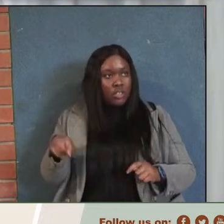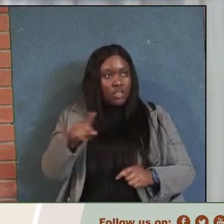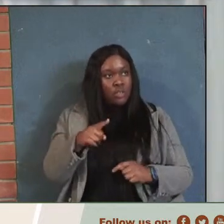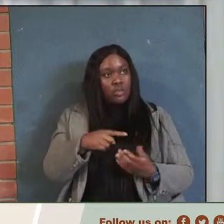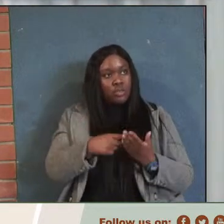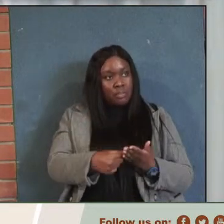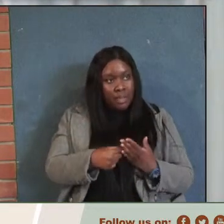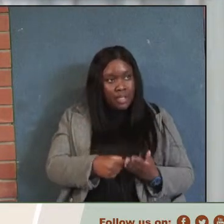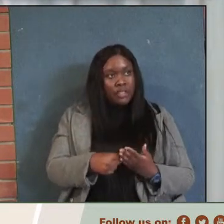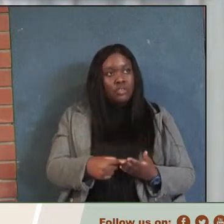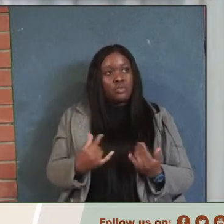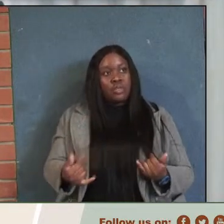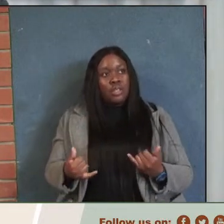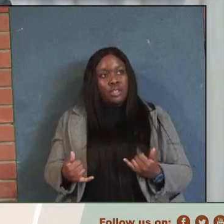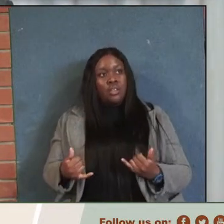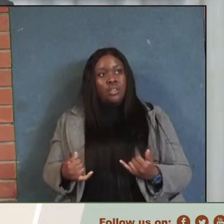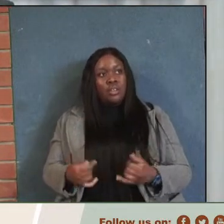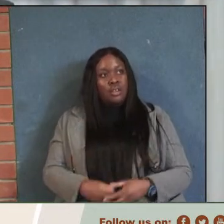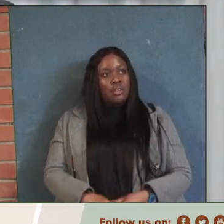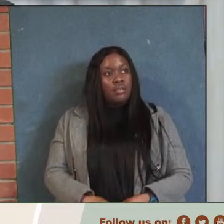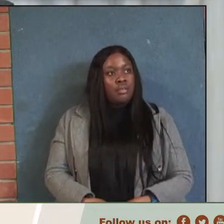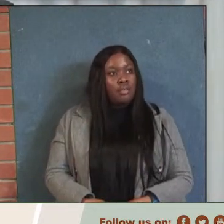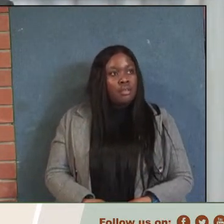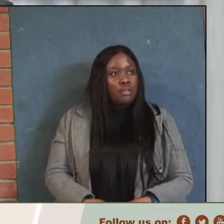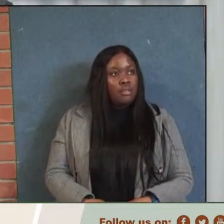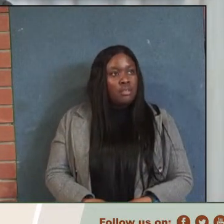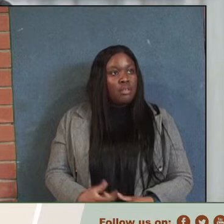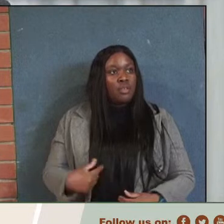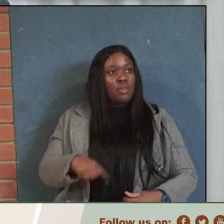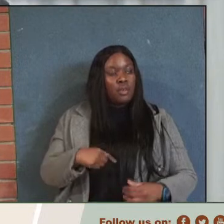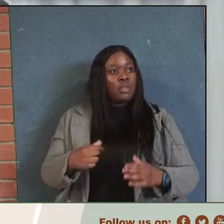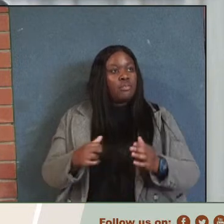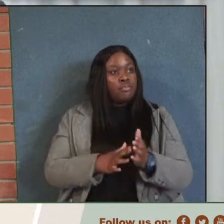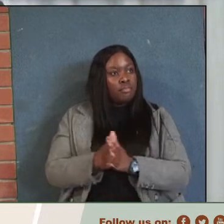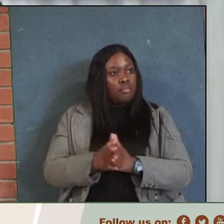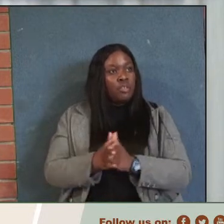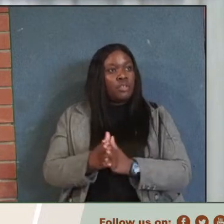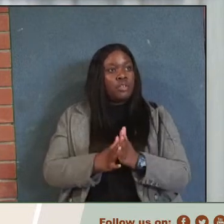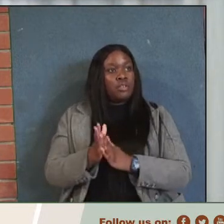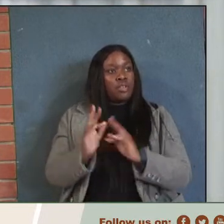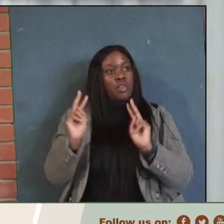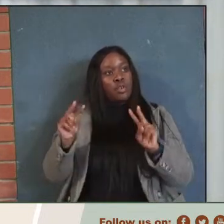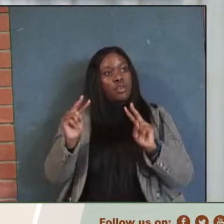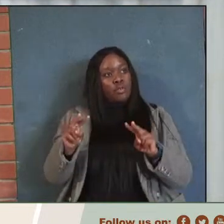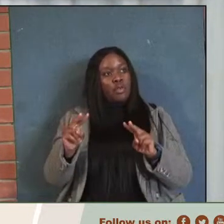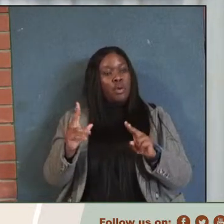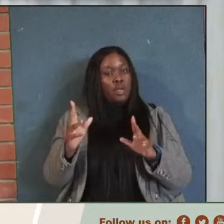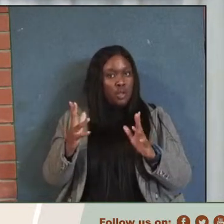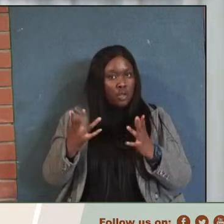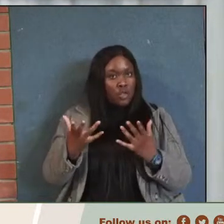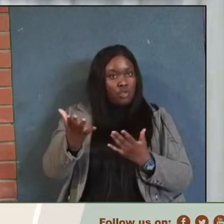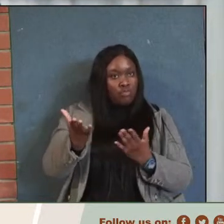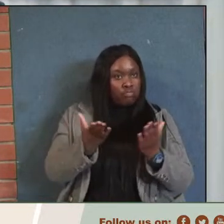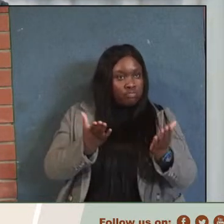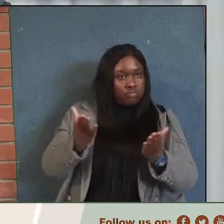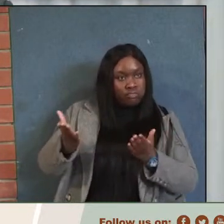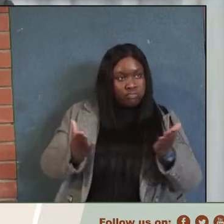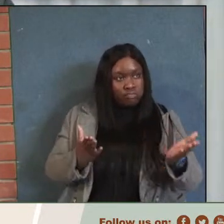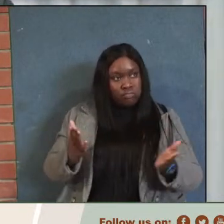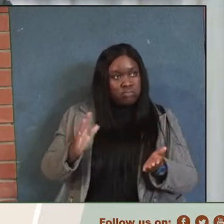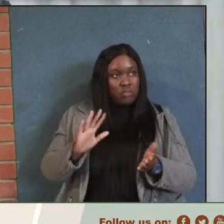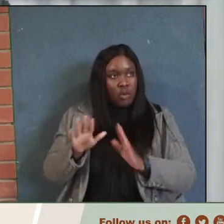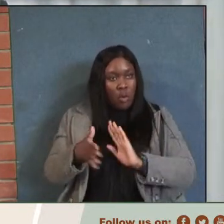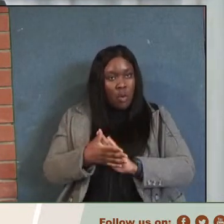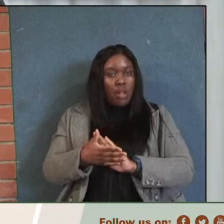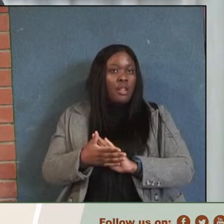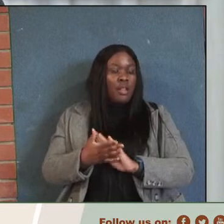took place today. We look forward to receiving and hearing all the